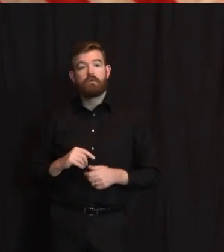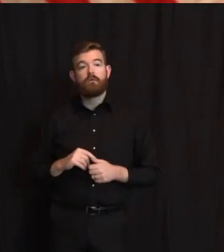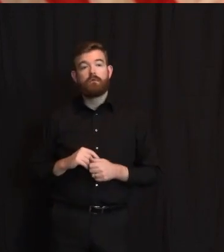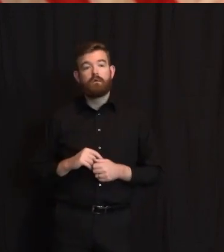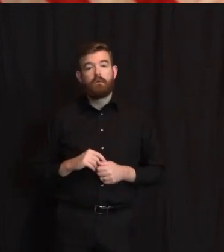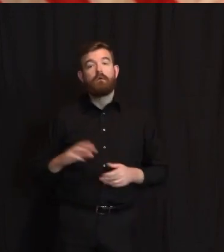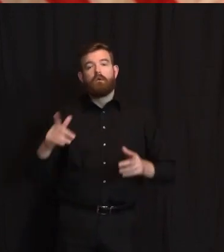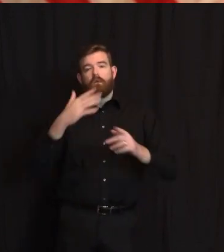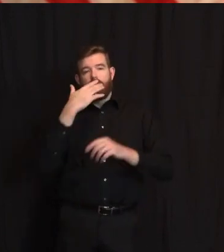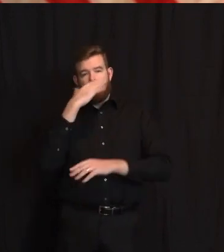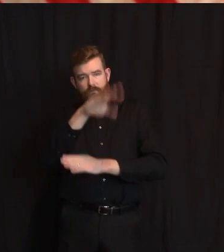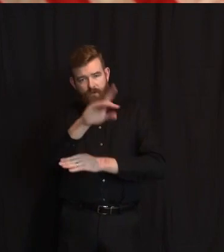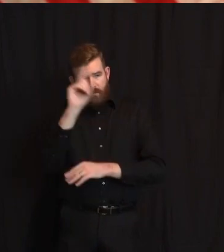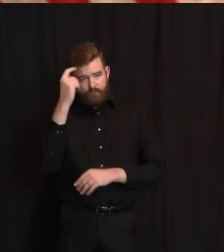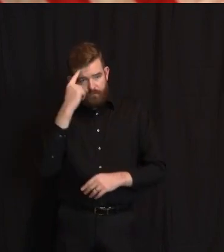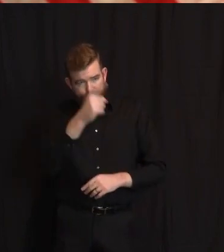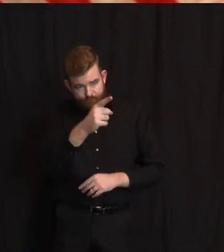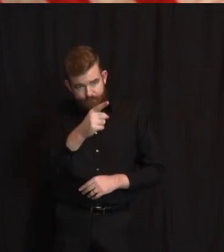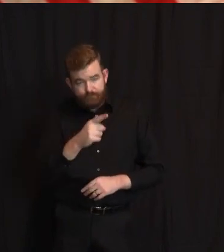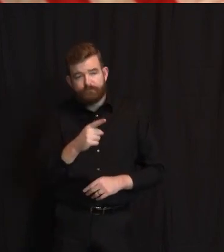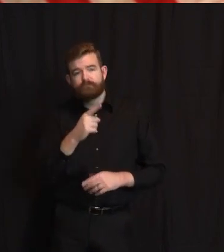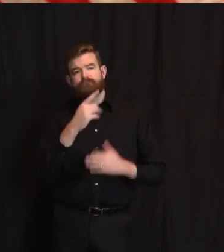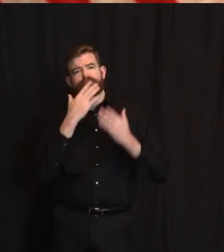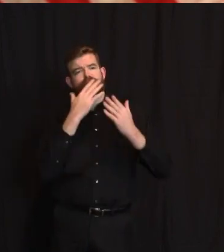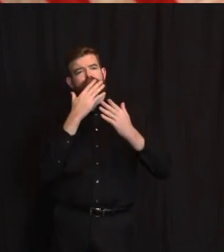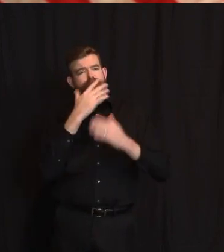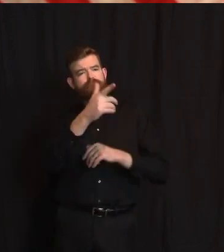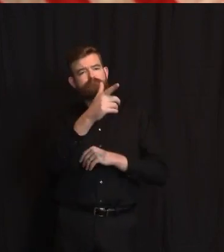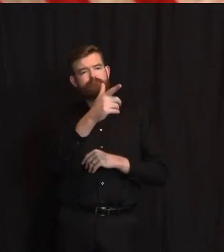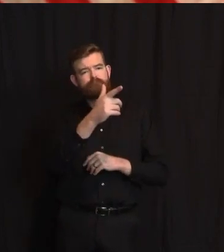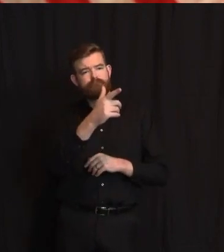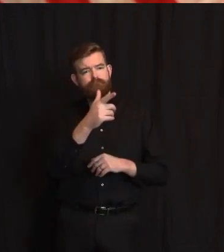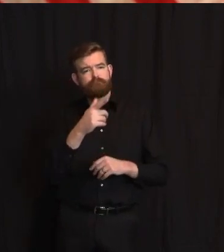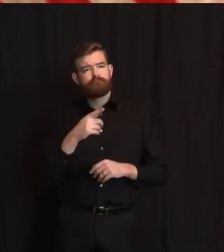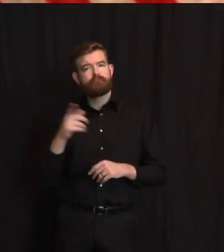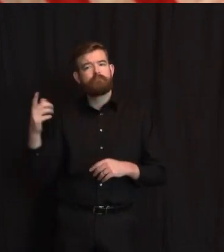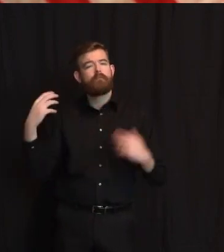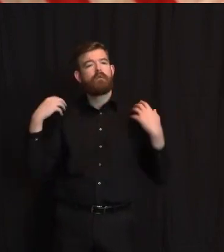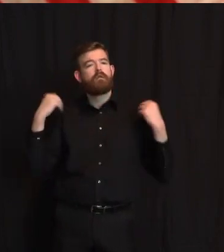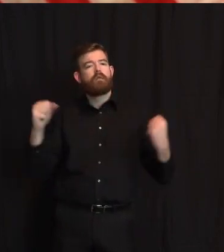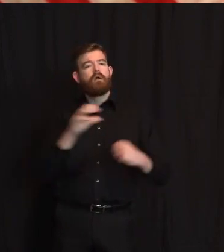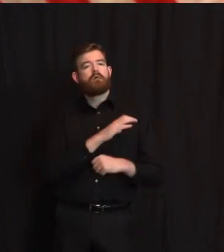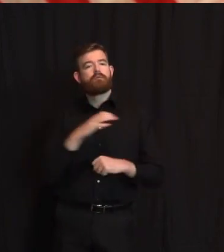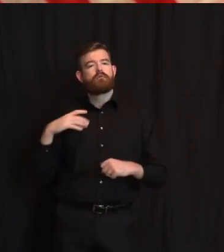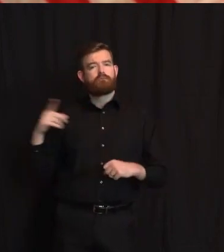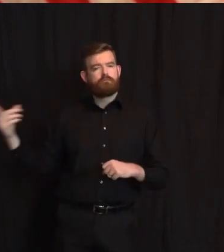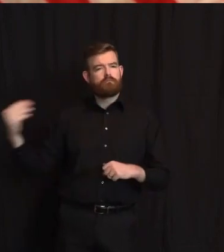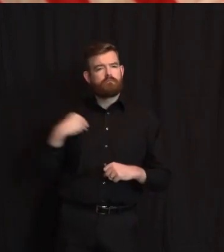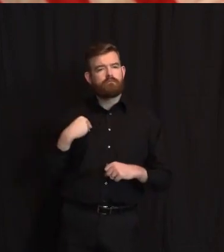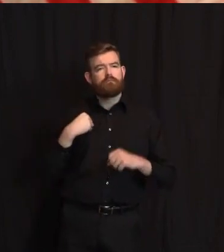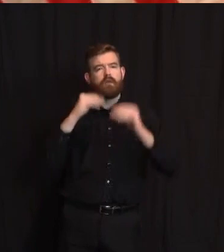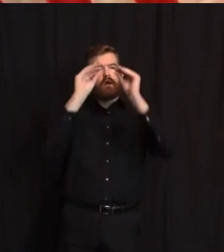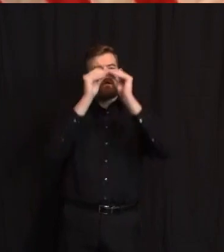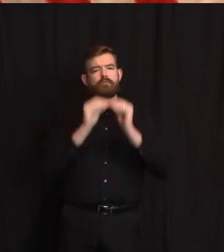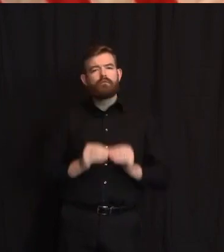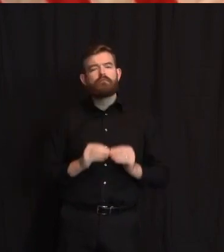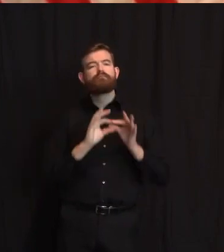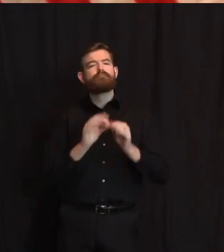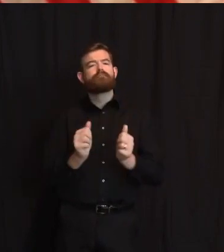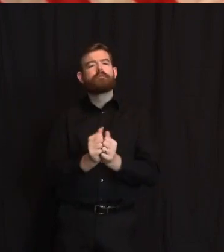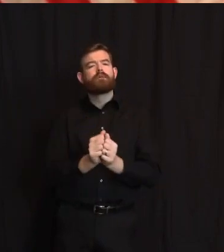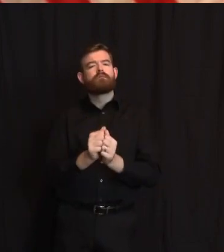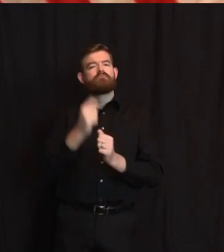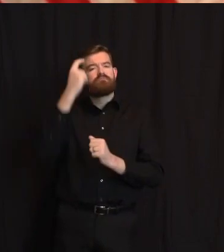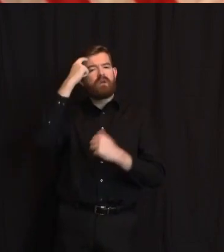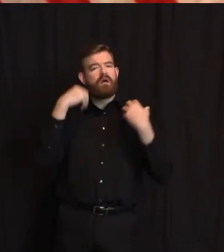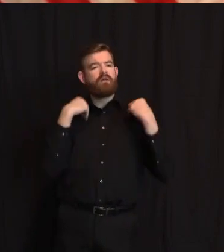I appreciate the Health Commissioner and your communications team getting me the breakdown of the cases in the psych hospitals, but the numbers are a little alarming